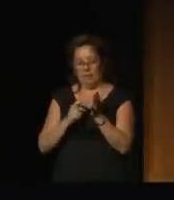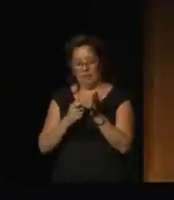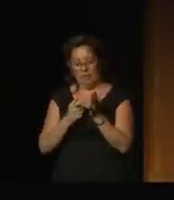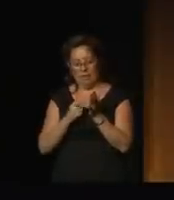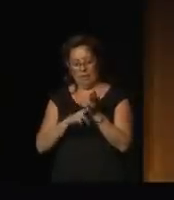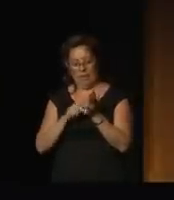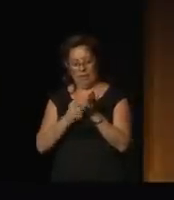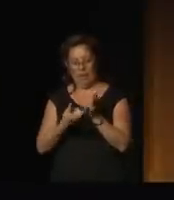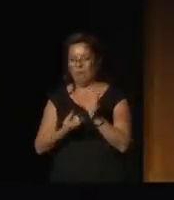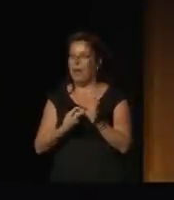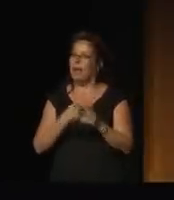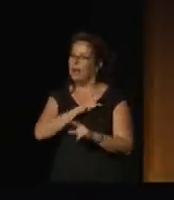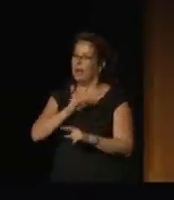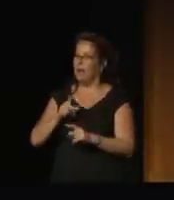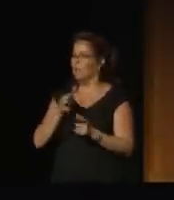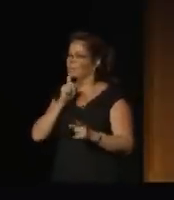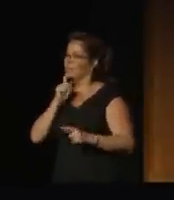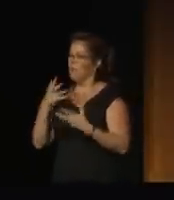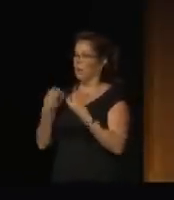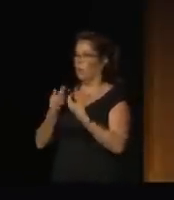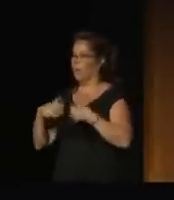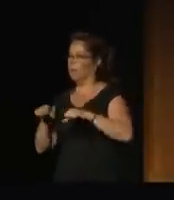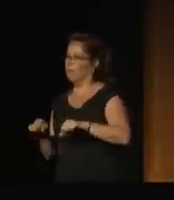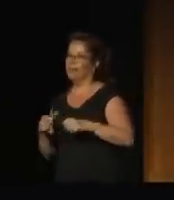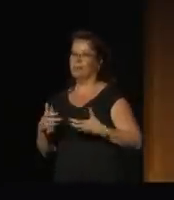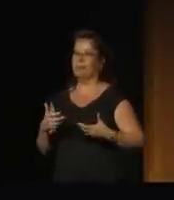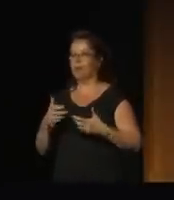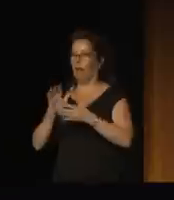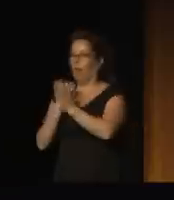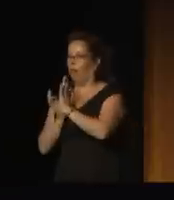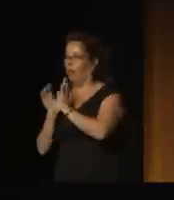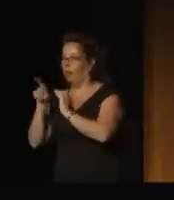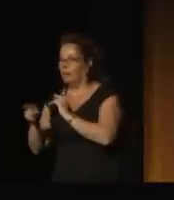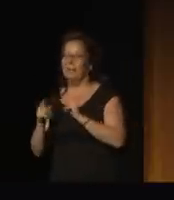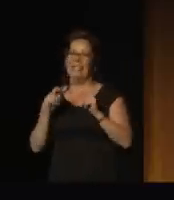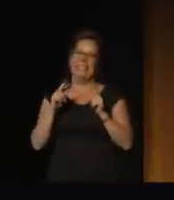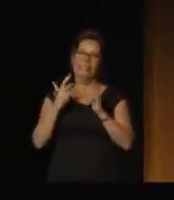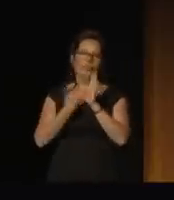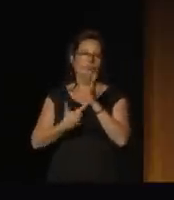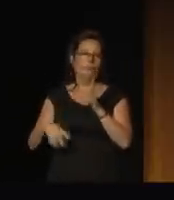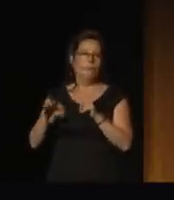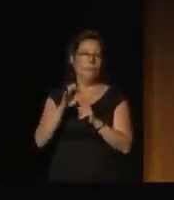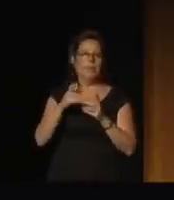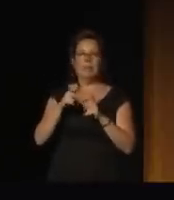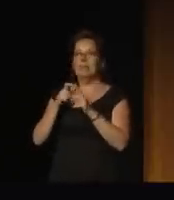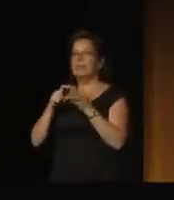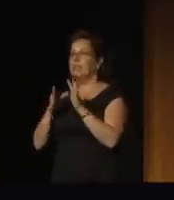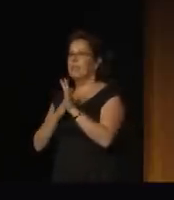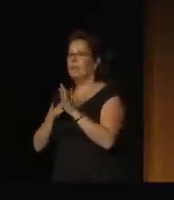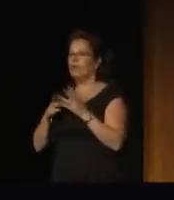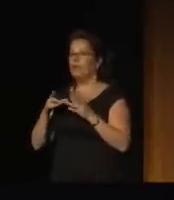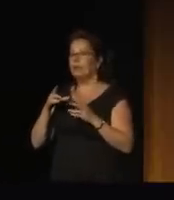flipped. So I'm not sure where we're going to end up, but I'm hopeful that Republicans and Democrats alike realize that the children's